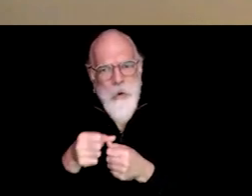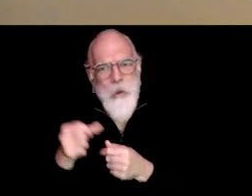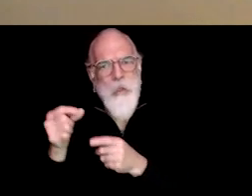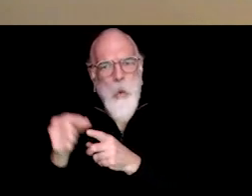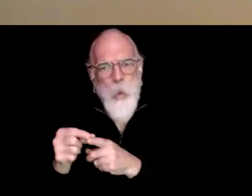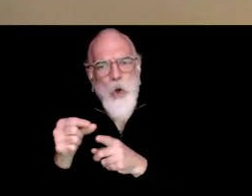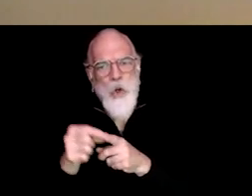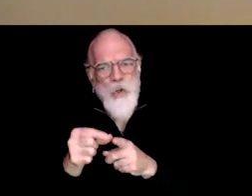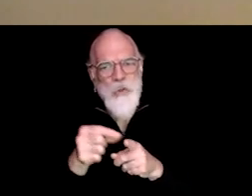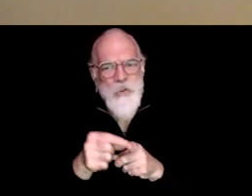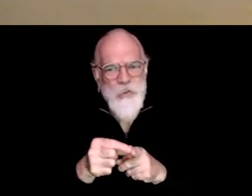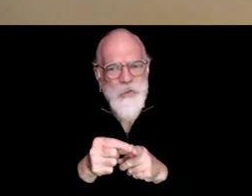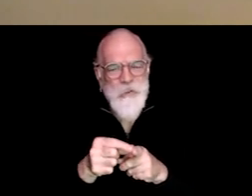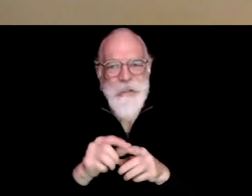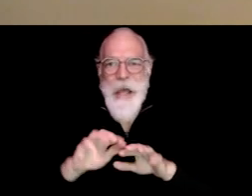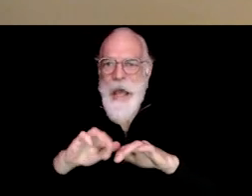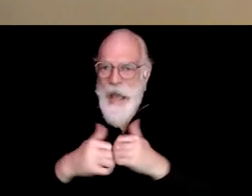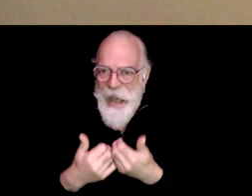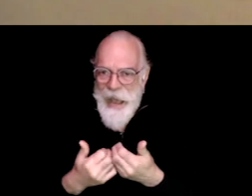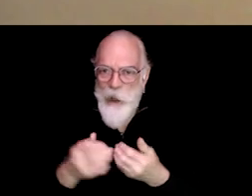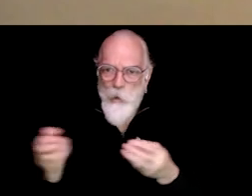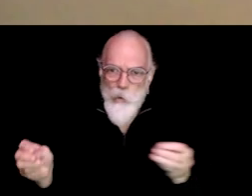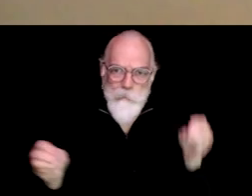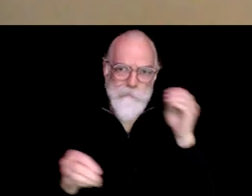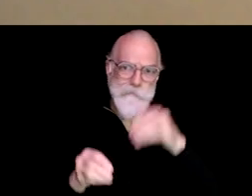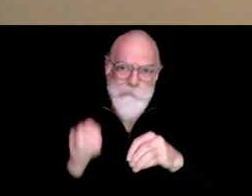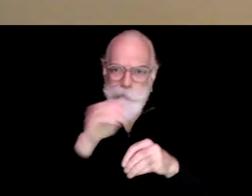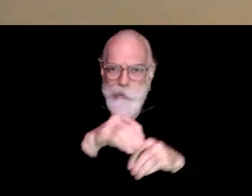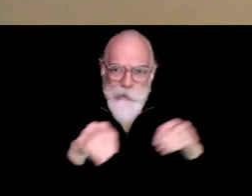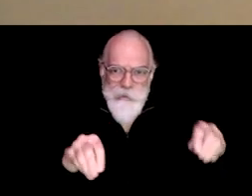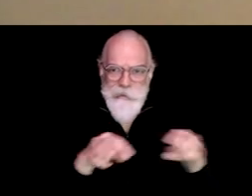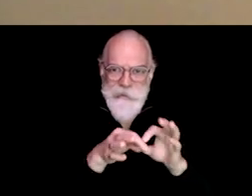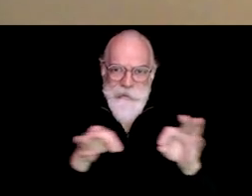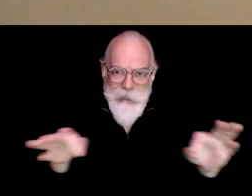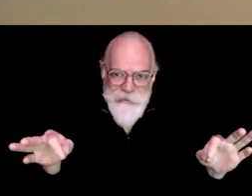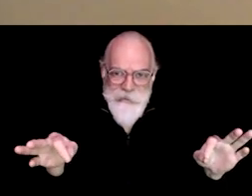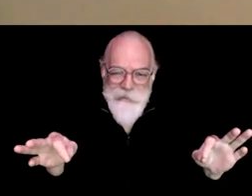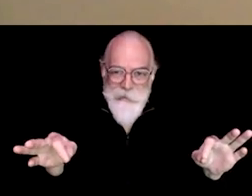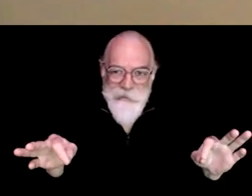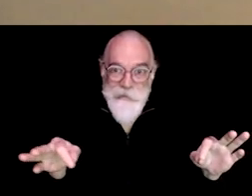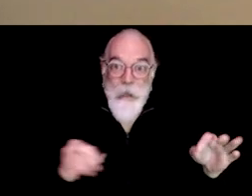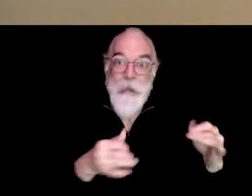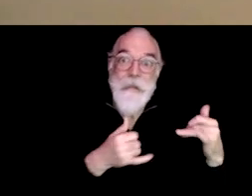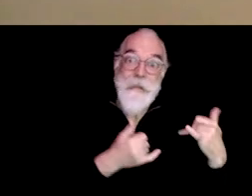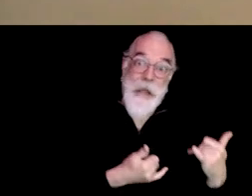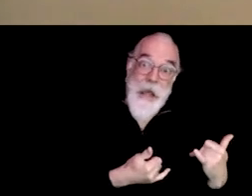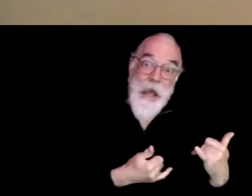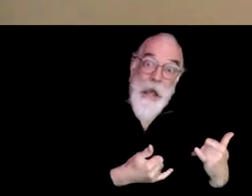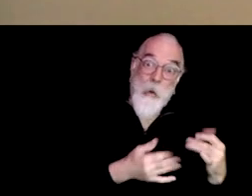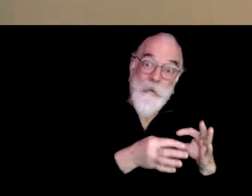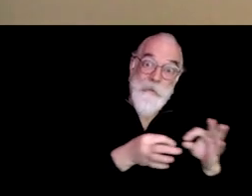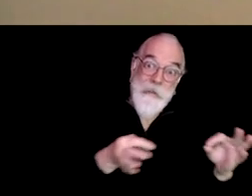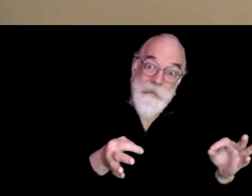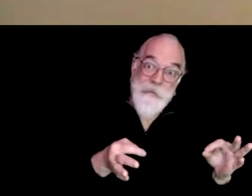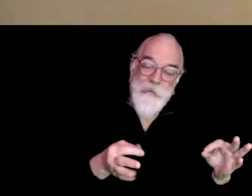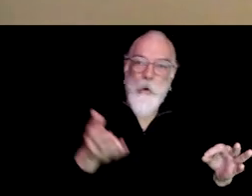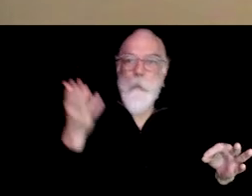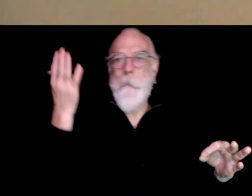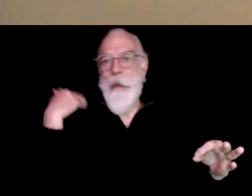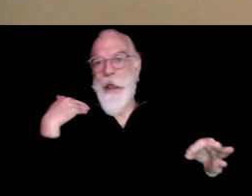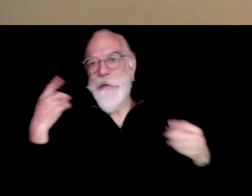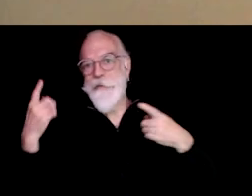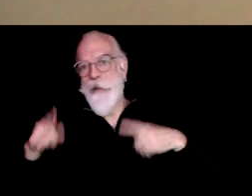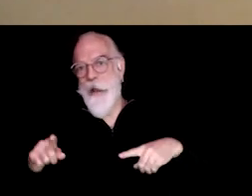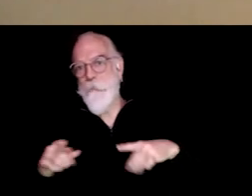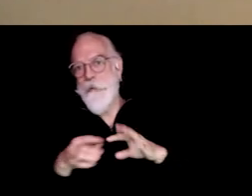I've learned and how to put them together and how to make something past tense. So it's very, all of